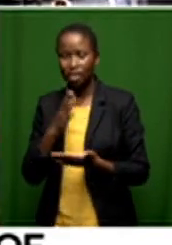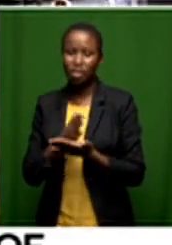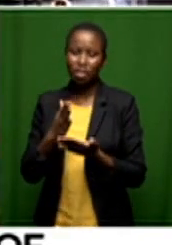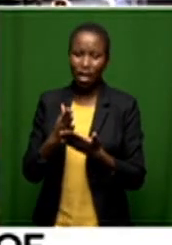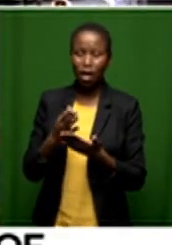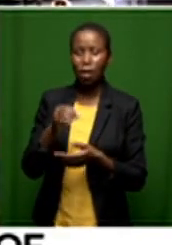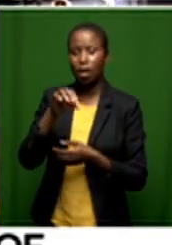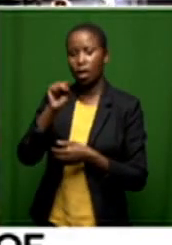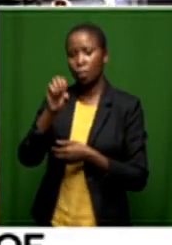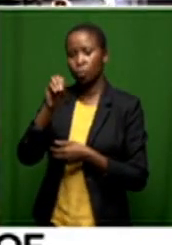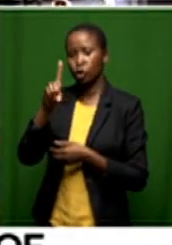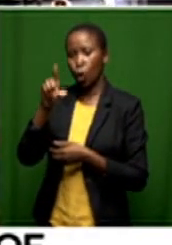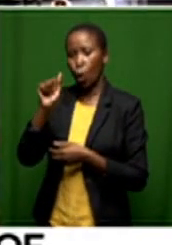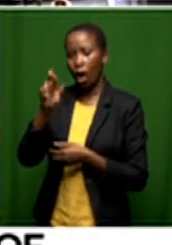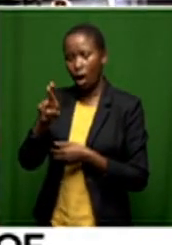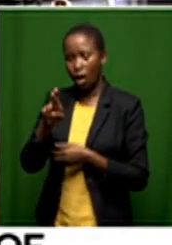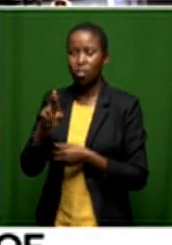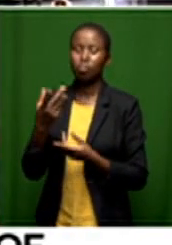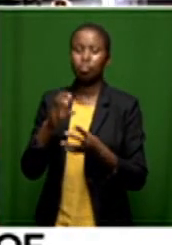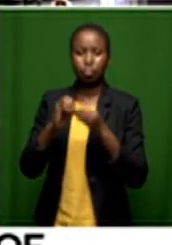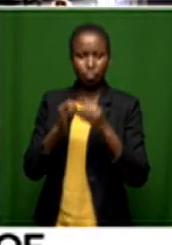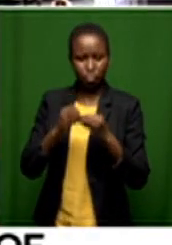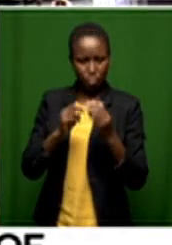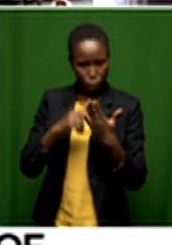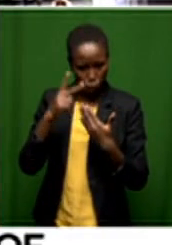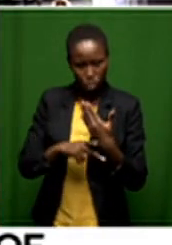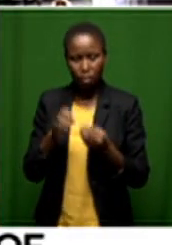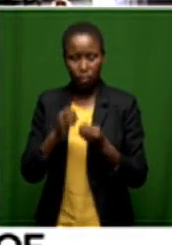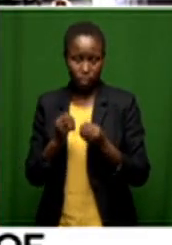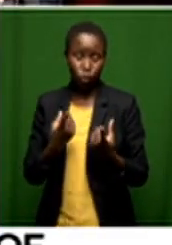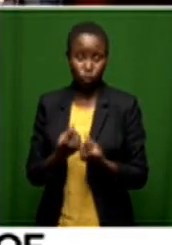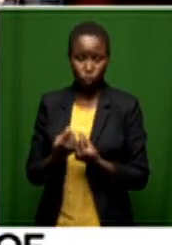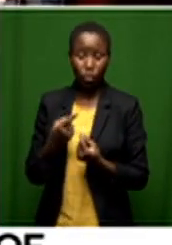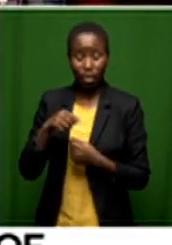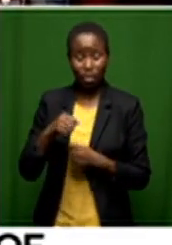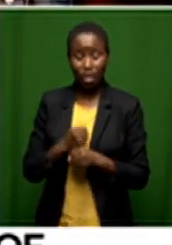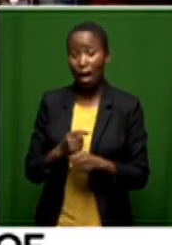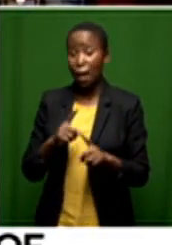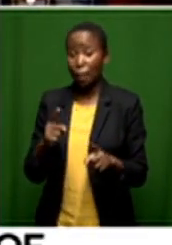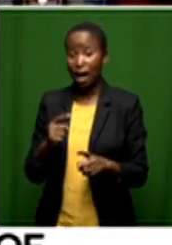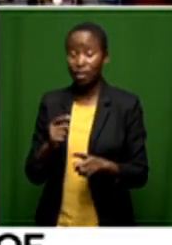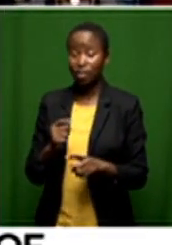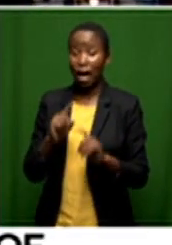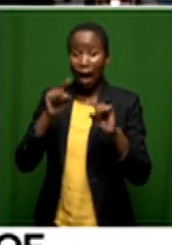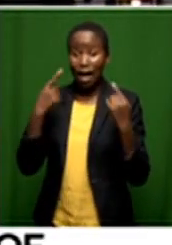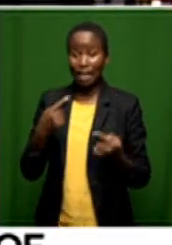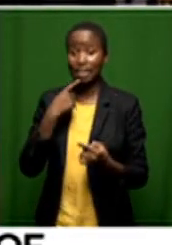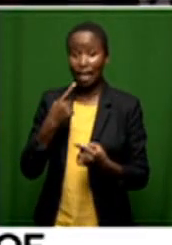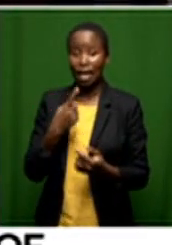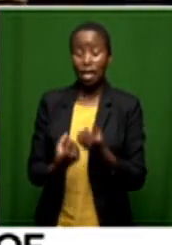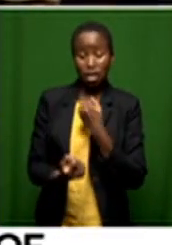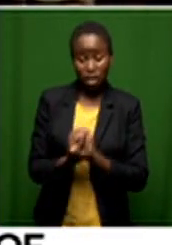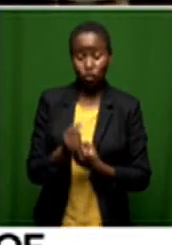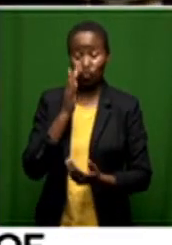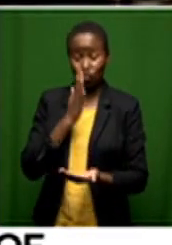the pipeline under construction that should be coming online during this year. So it's really hard to say what the outlook is, but I do